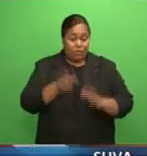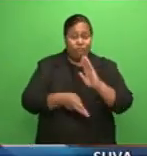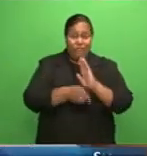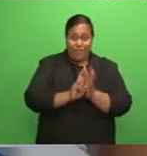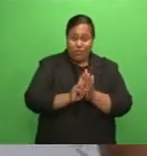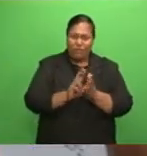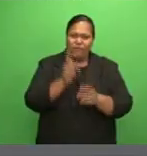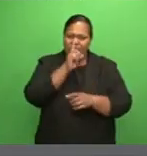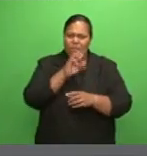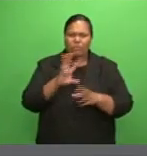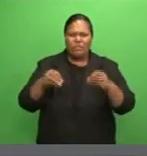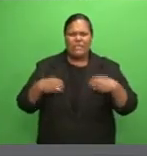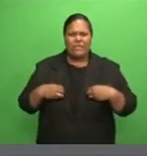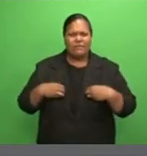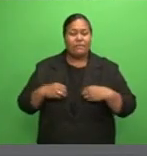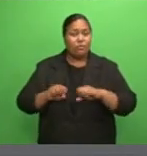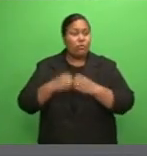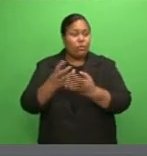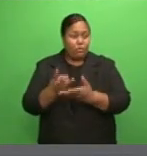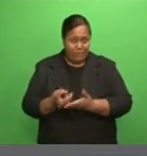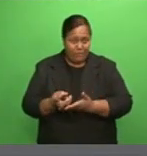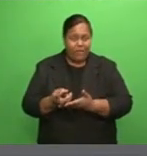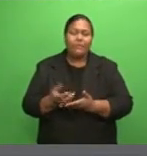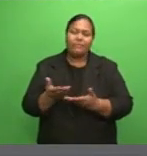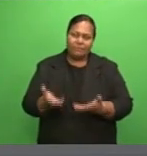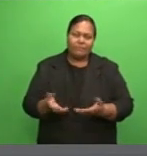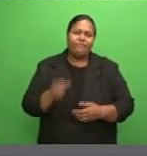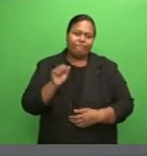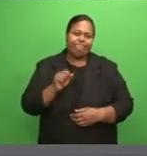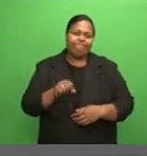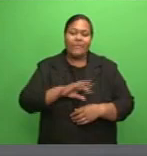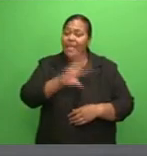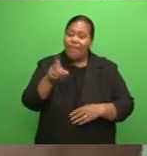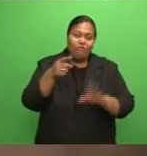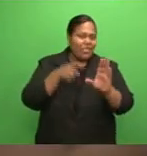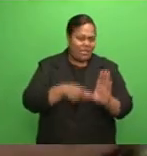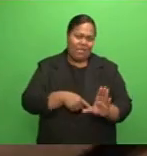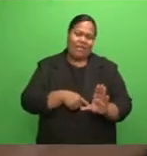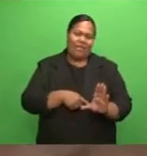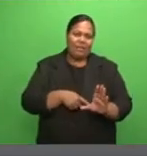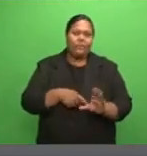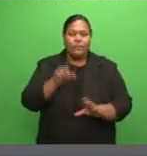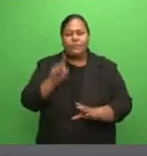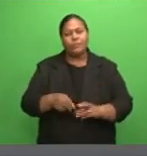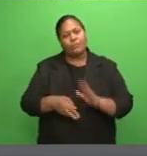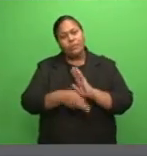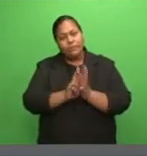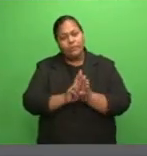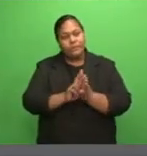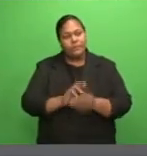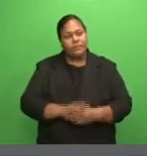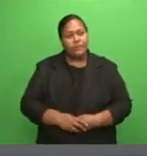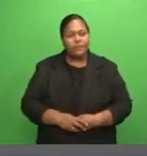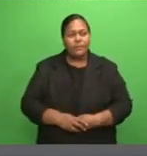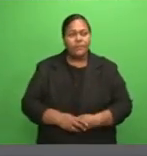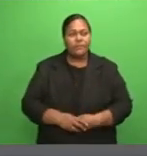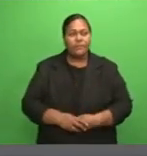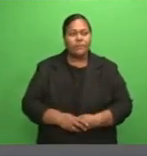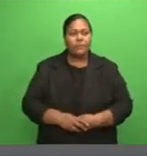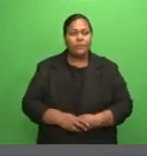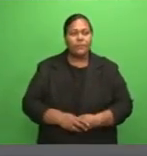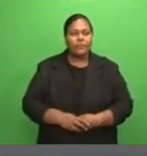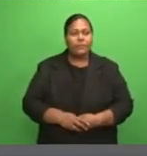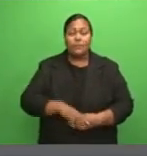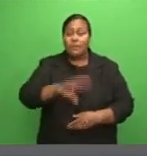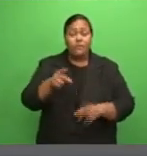be done annually. Yes, we are looking at every year to conduct this exercise. Because, you know, every year, within a year, you know, there's a